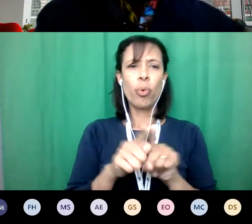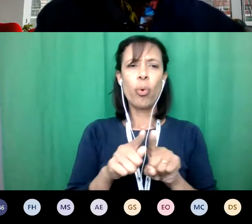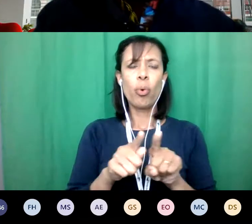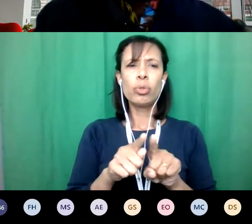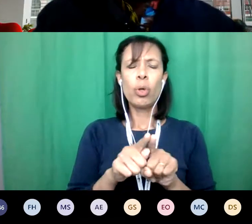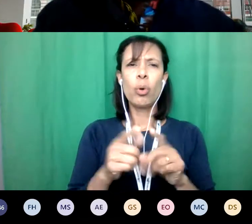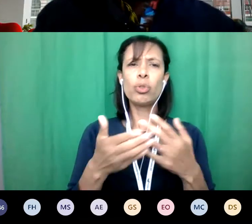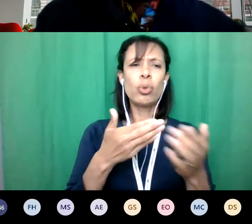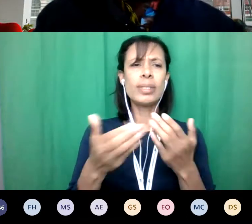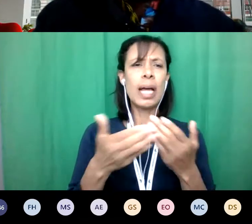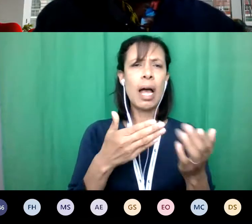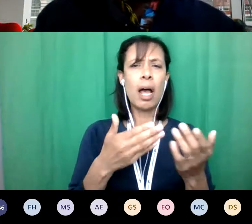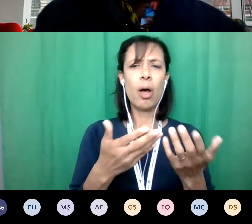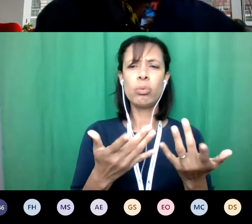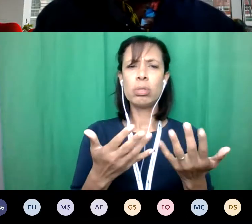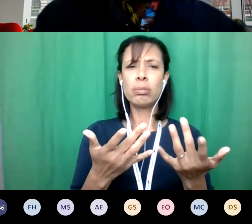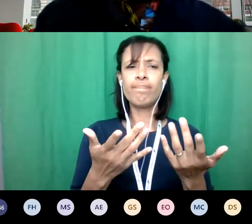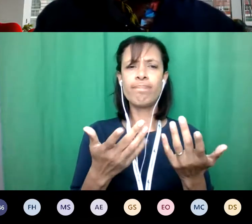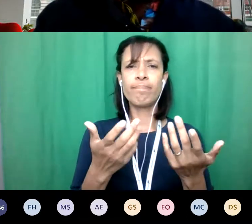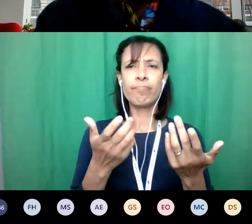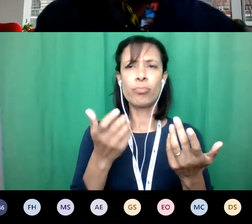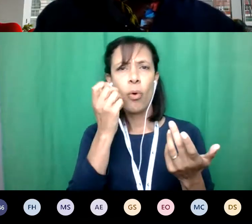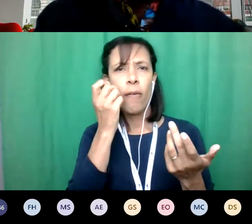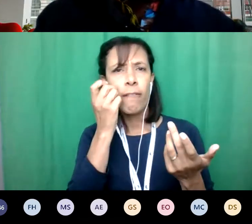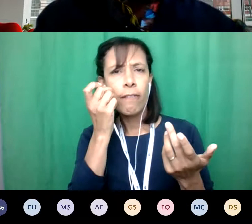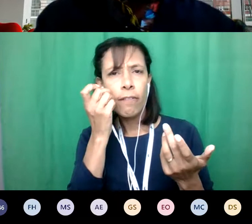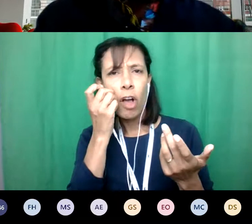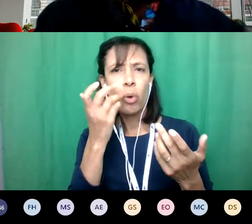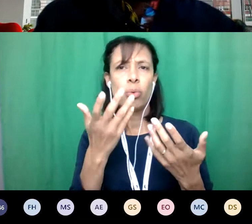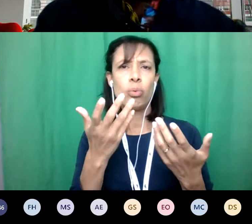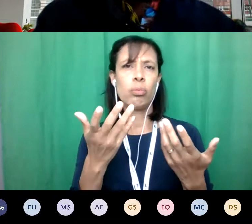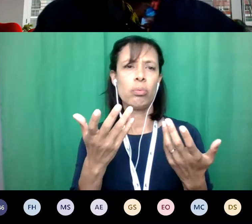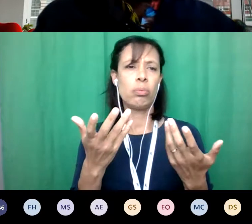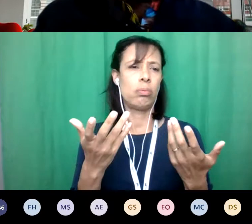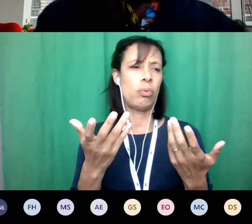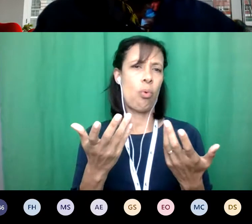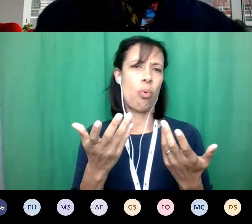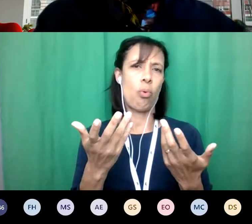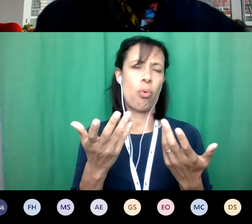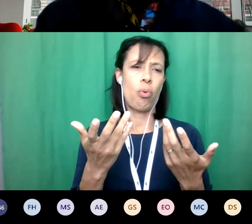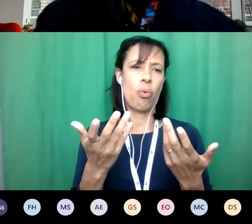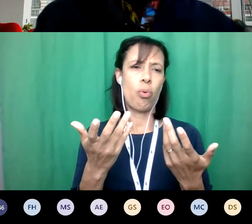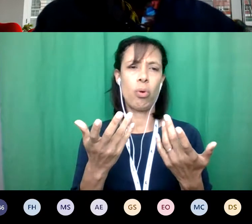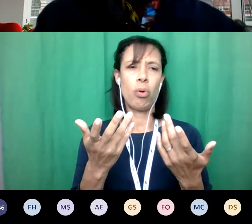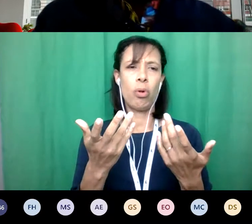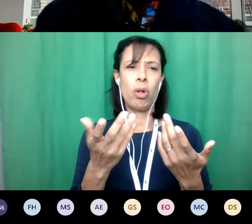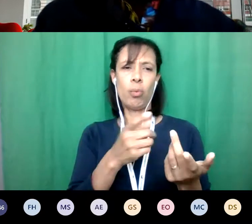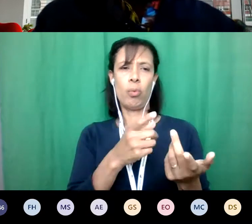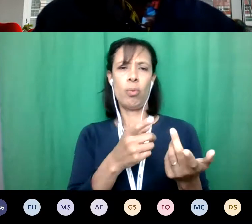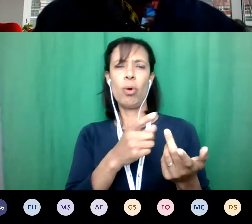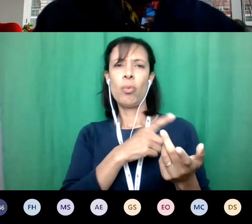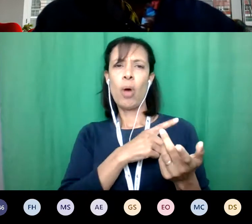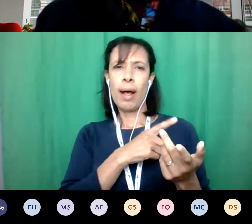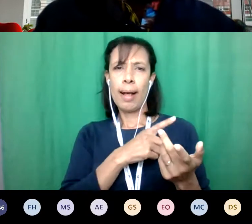phone or your whatever your main point of mobile communication is, so that you pick up both